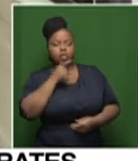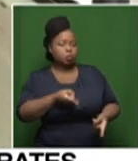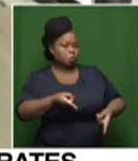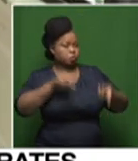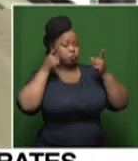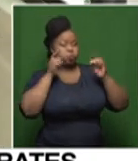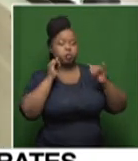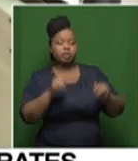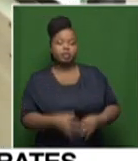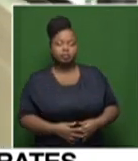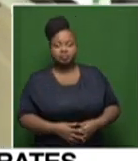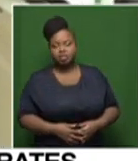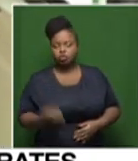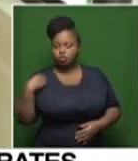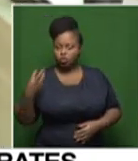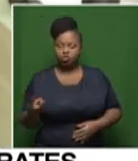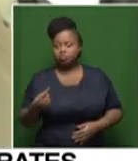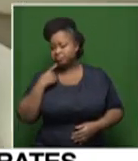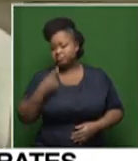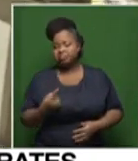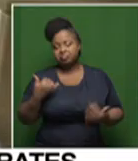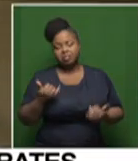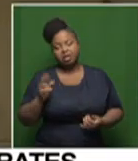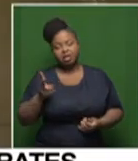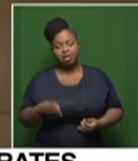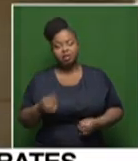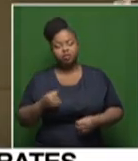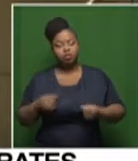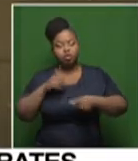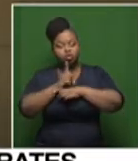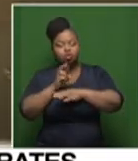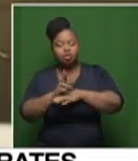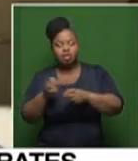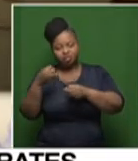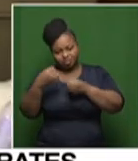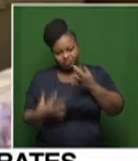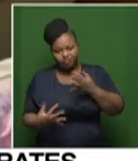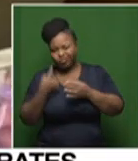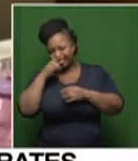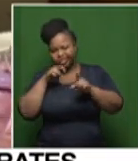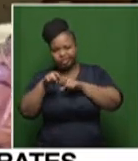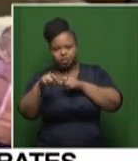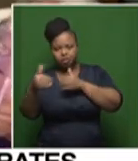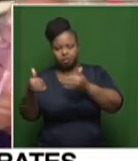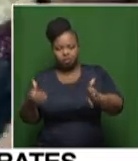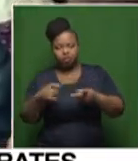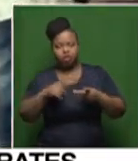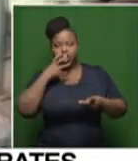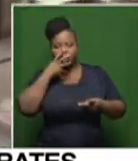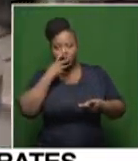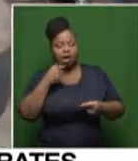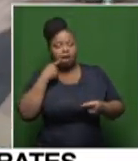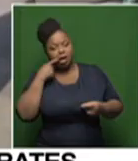COVID tsunami. Washington said it would also send therapeutics, rapid diagnostic test kits, and ventilators.